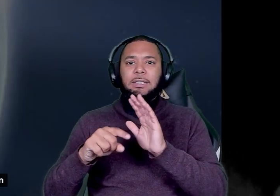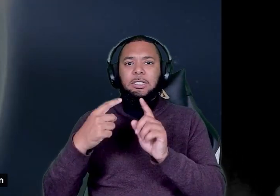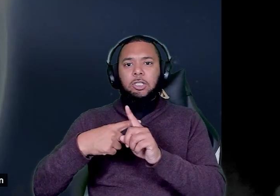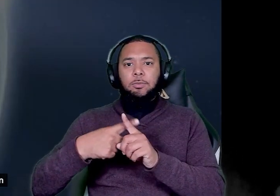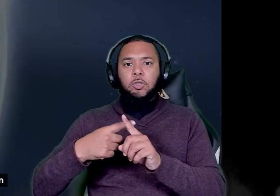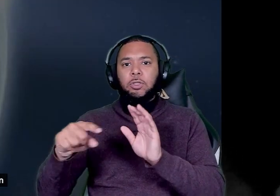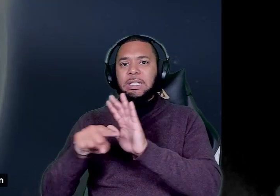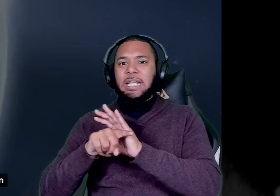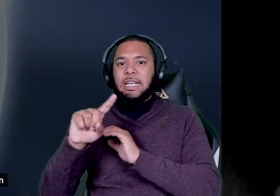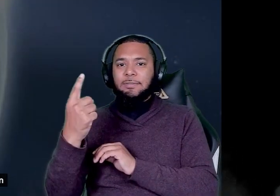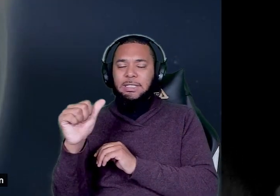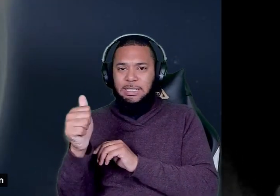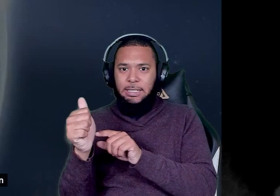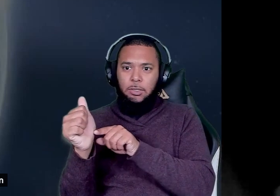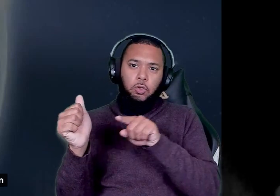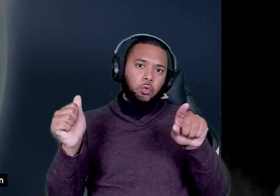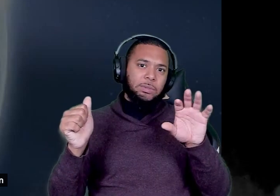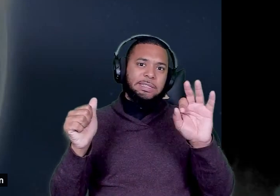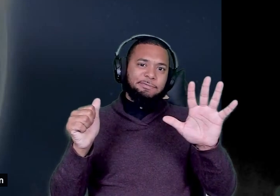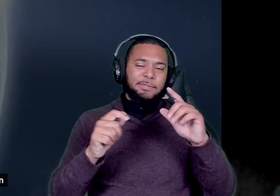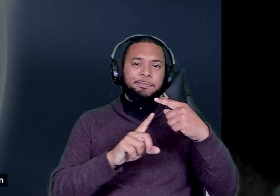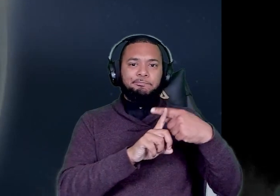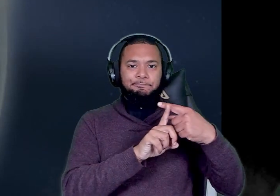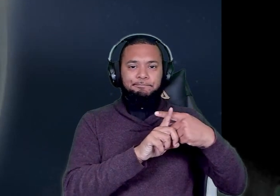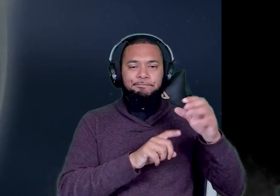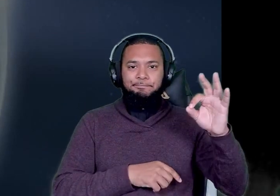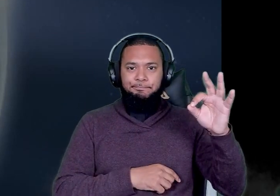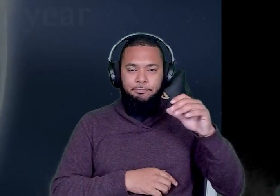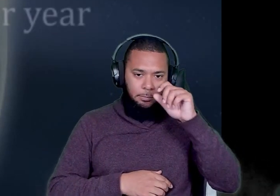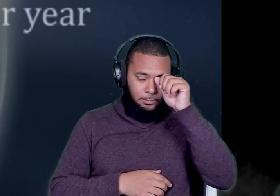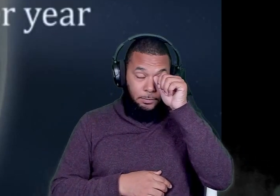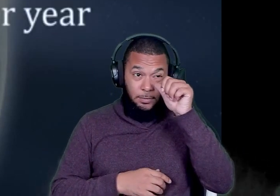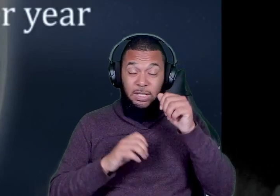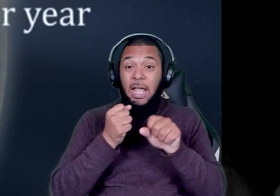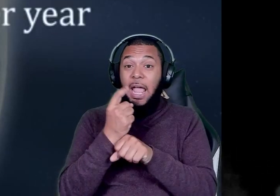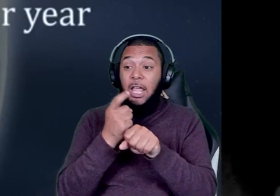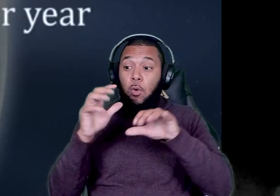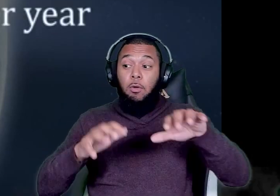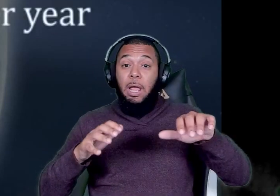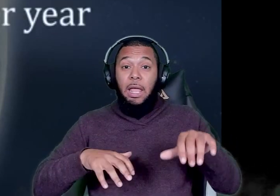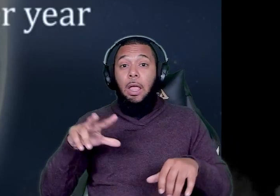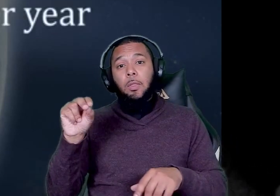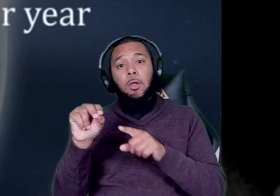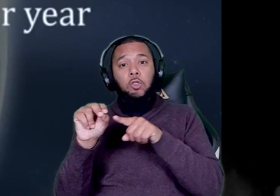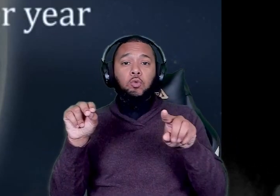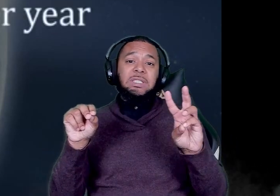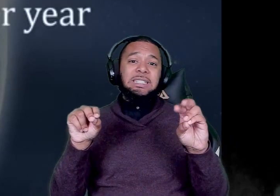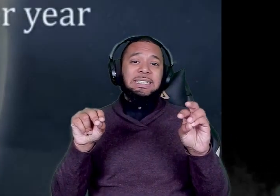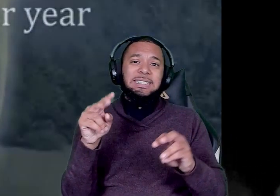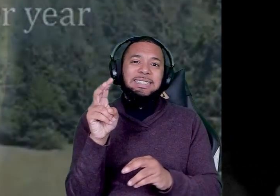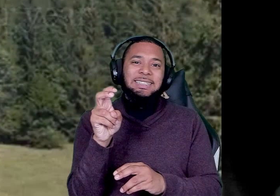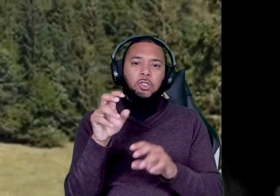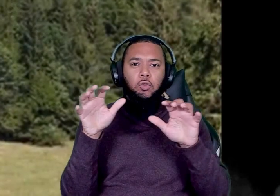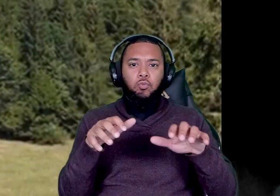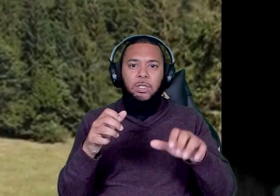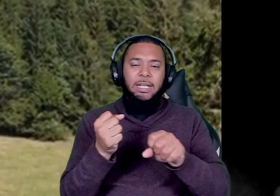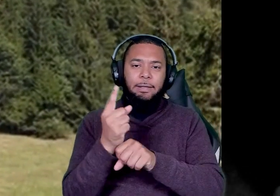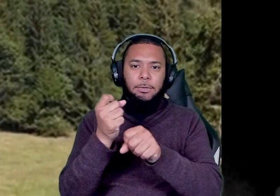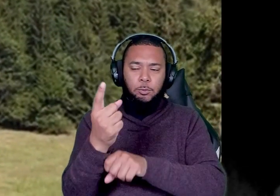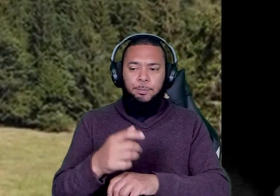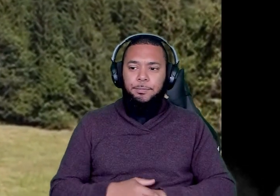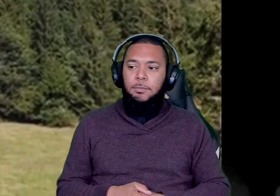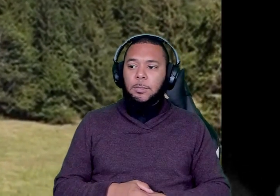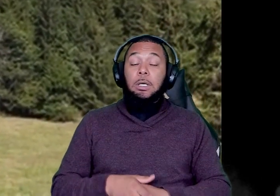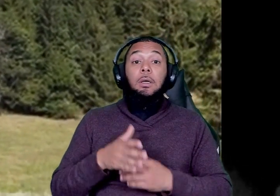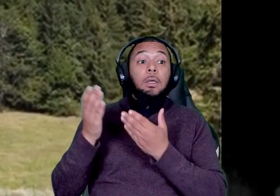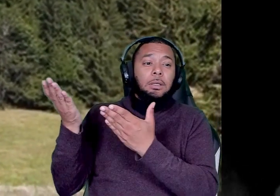95 degrees above Fahrenheit. Annual precipitation is quite a bit higher, 30 to 60 inches per year. This biome is